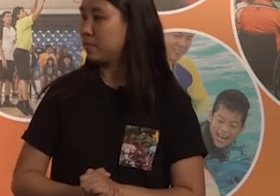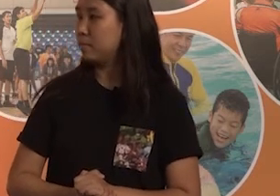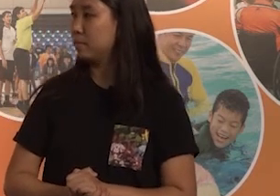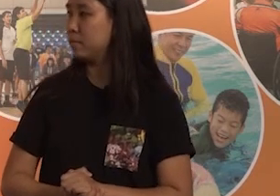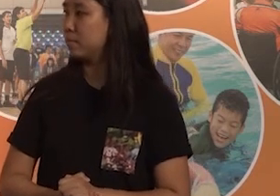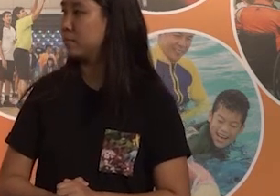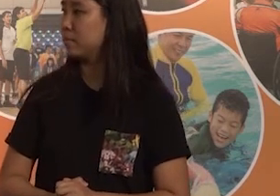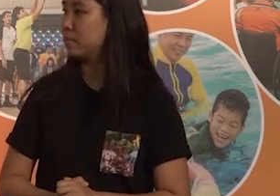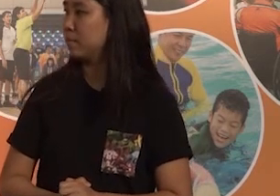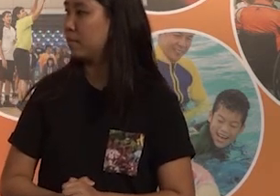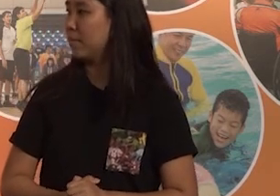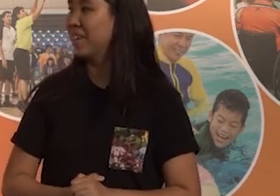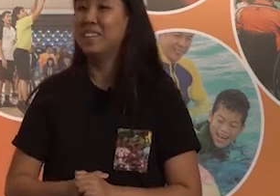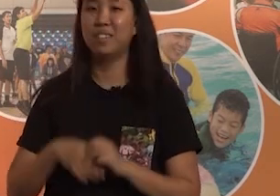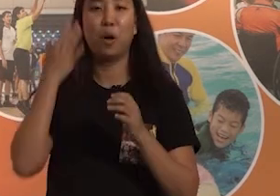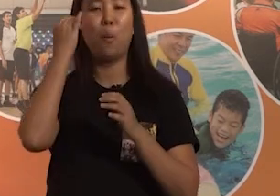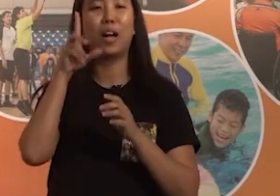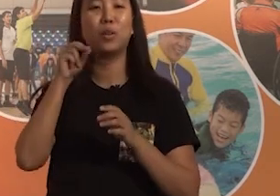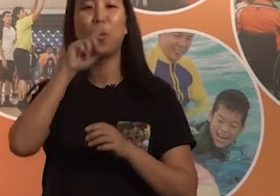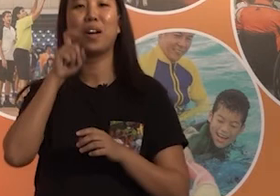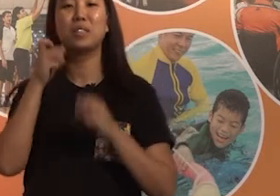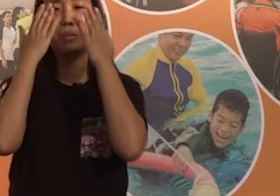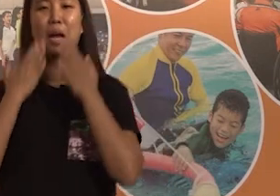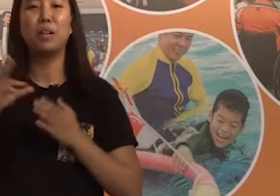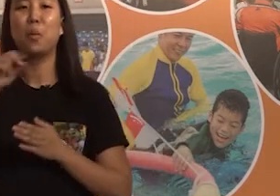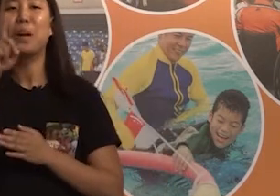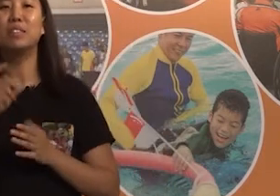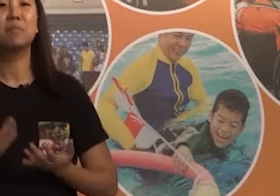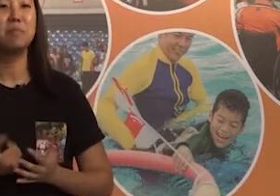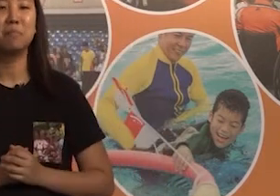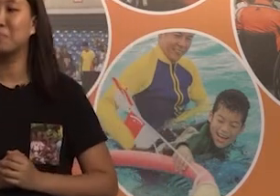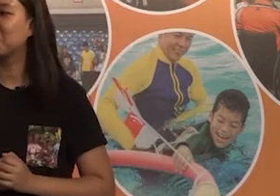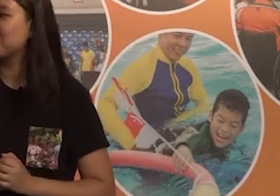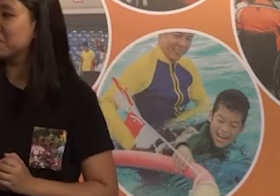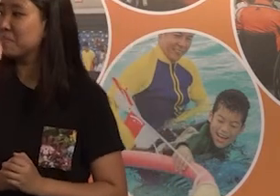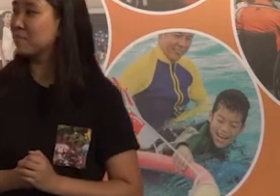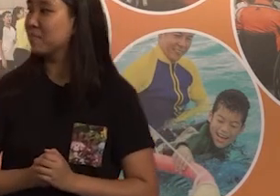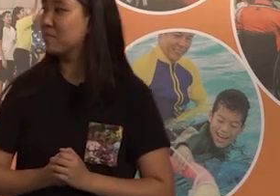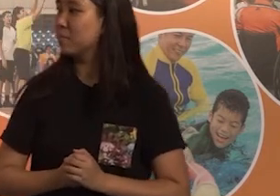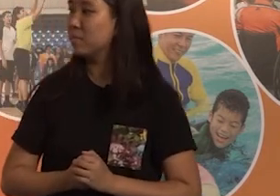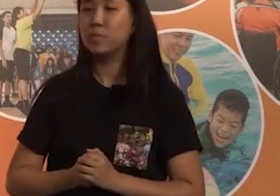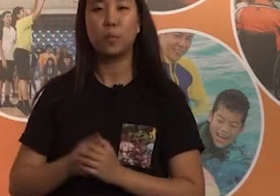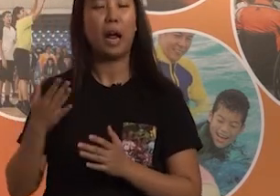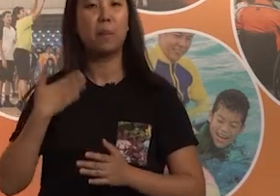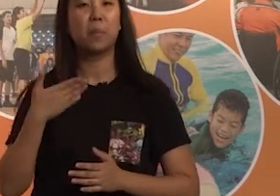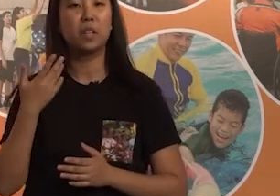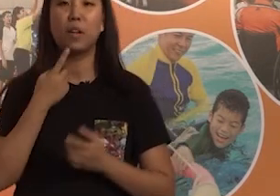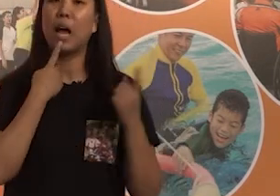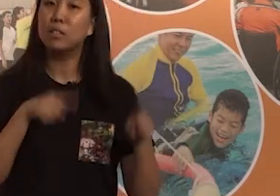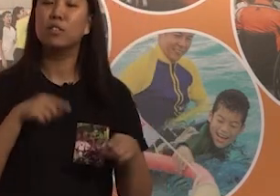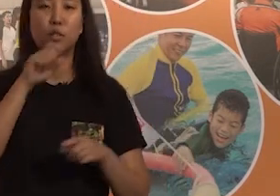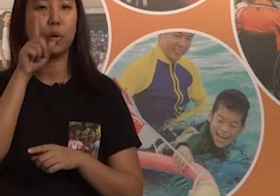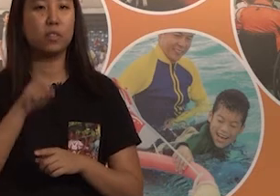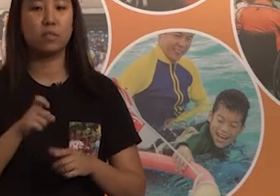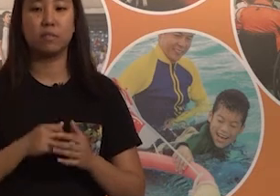Still no question. I'm so sad. That's so sad. Yeah, we're very happy to answer your question.